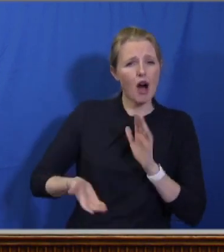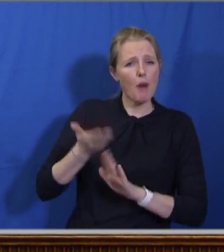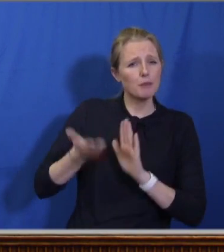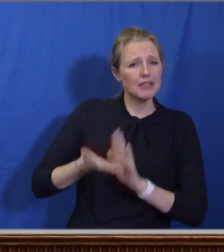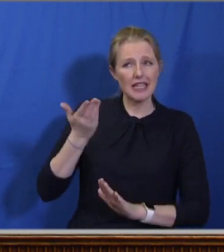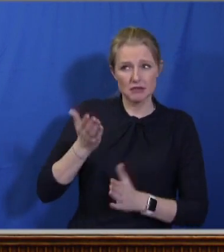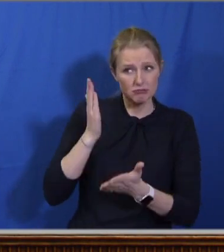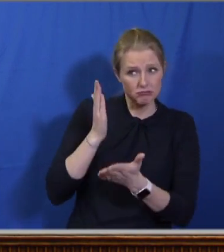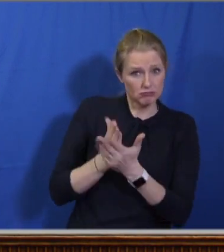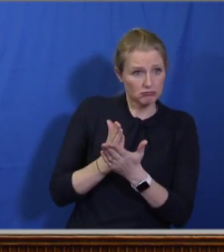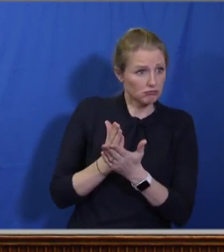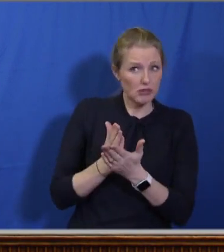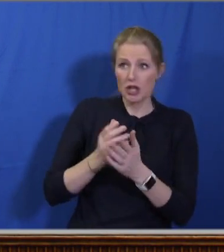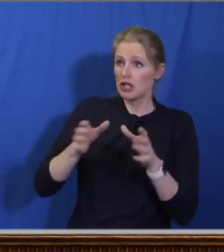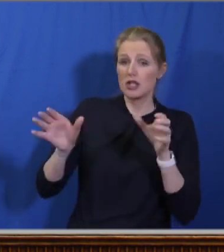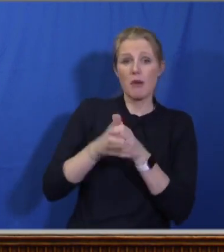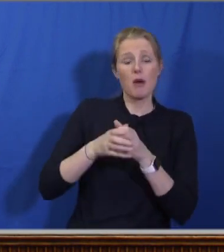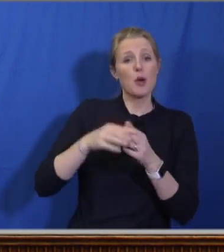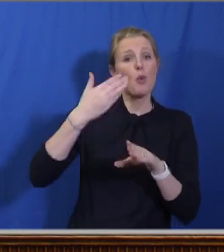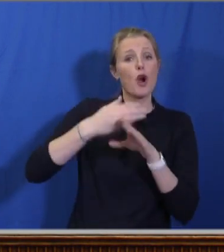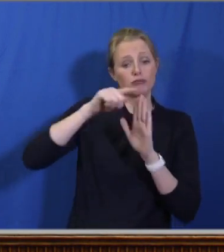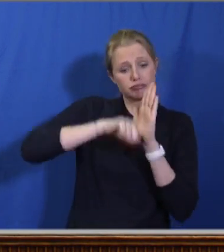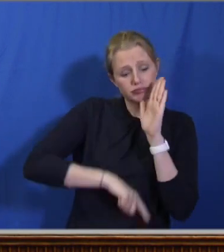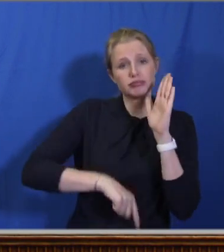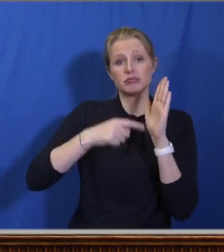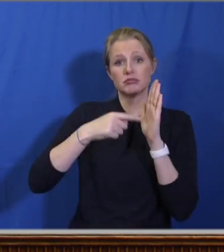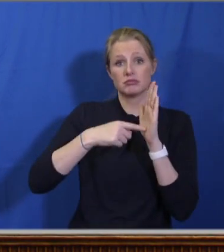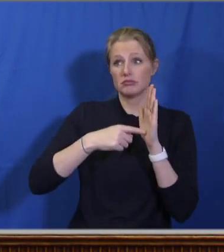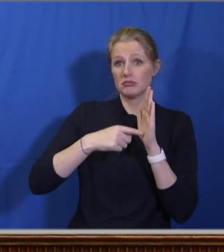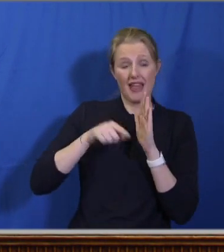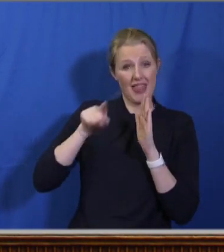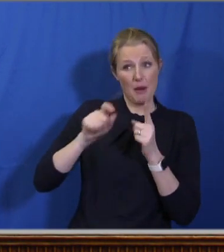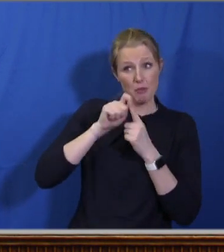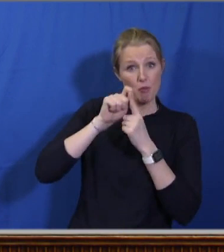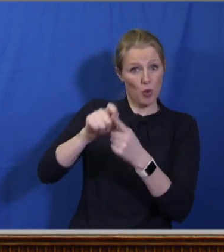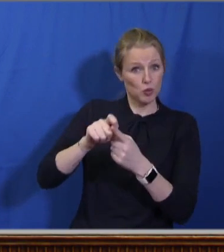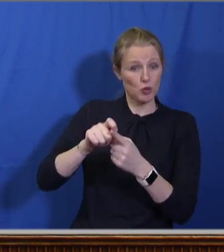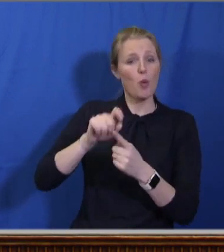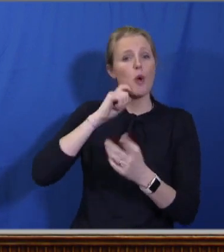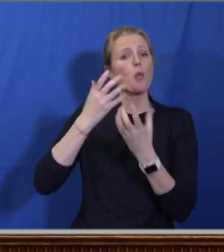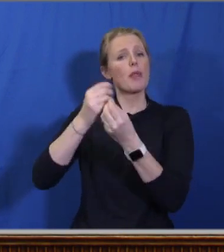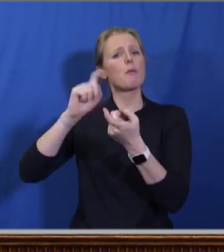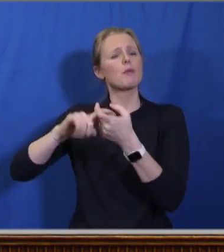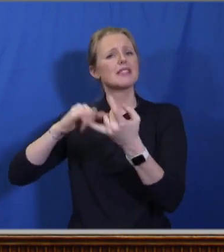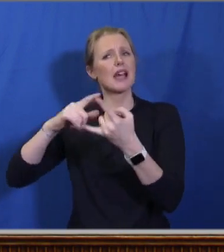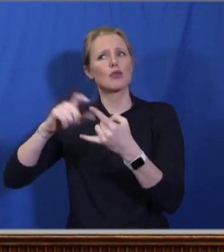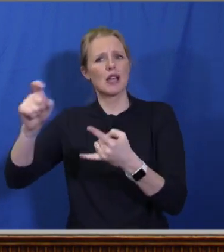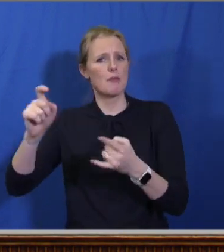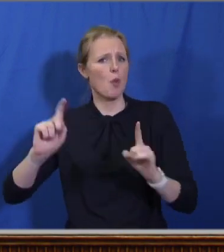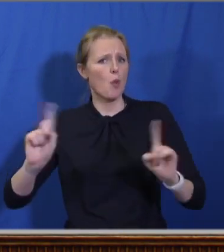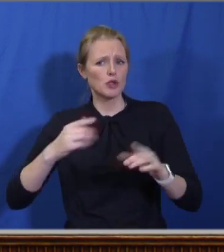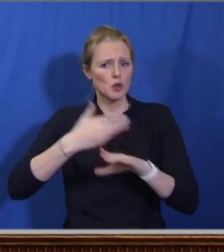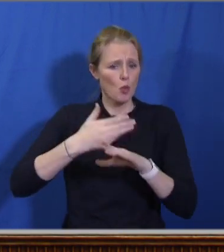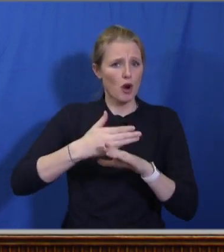that is actually sitting within the department? I know the lobby that we received says that the proposals might be with the Permanent Secretary, and is there